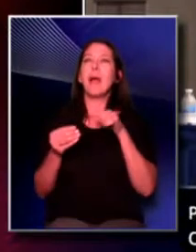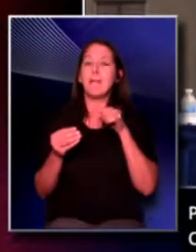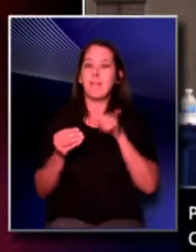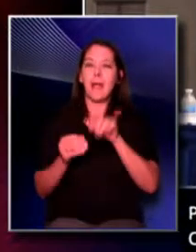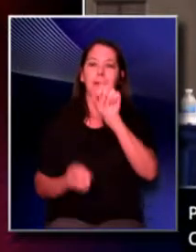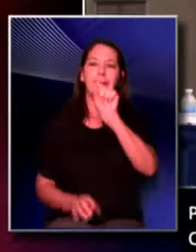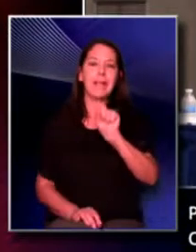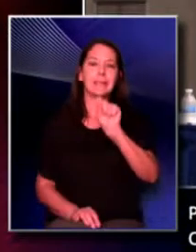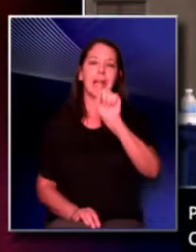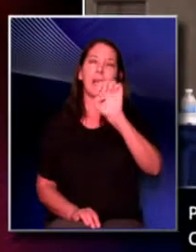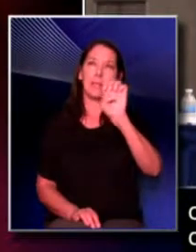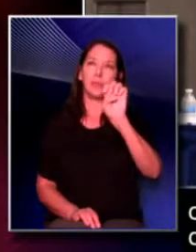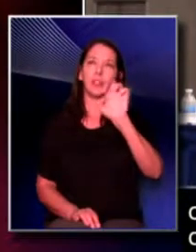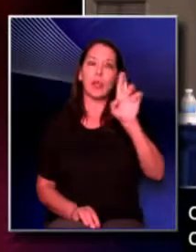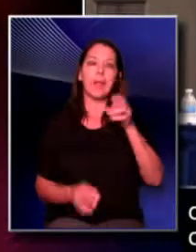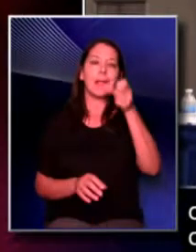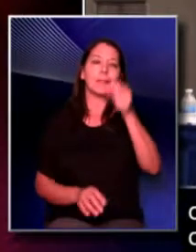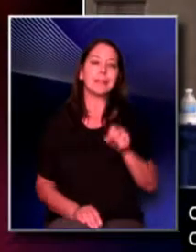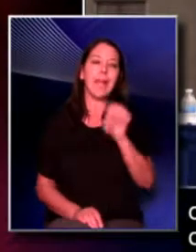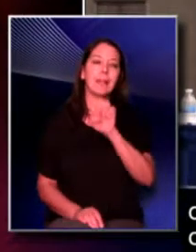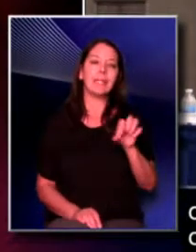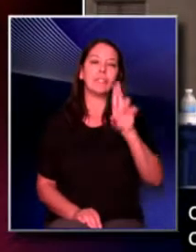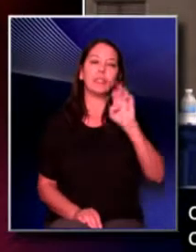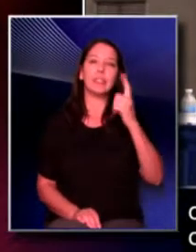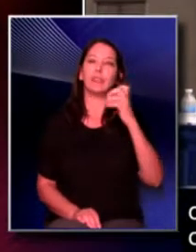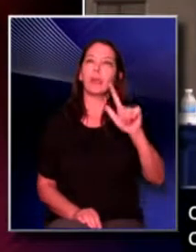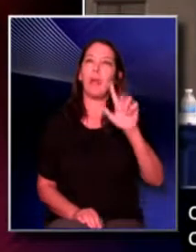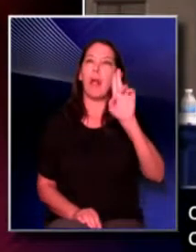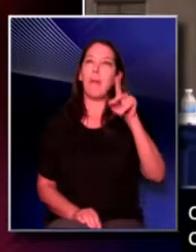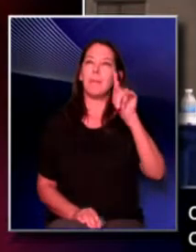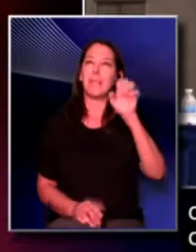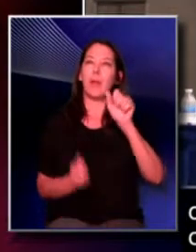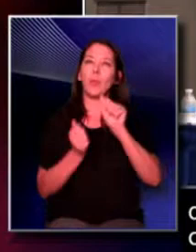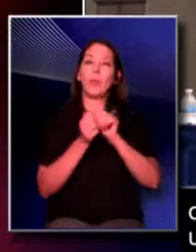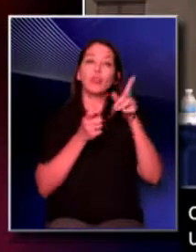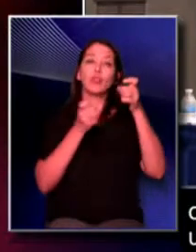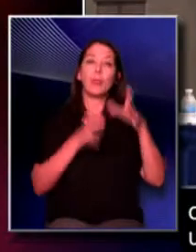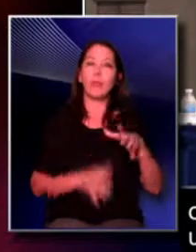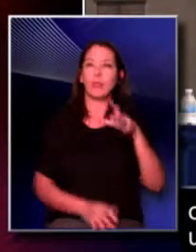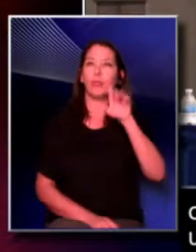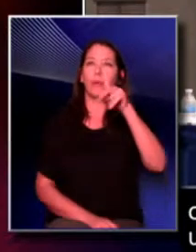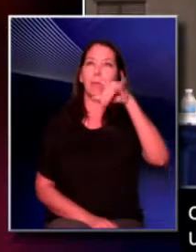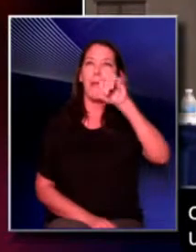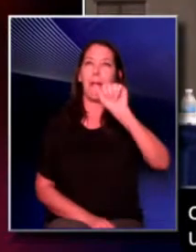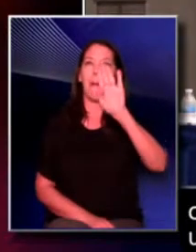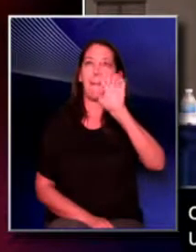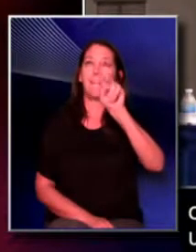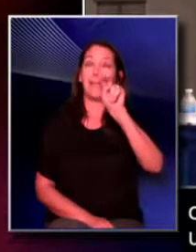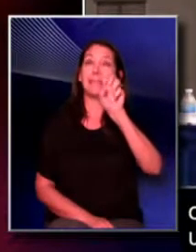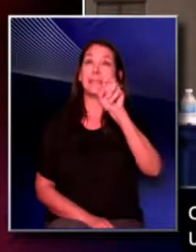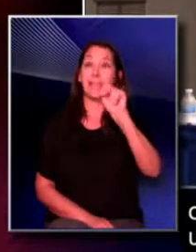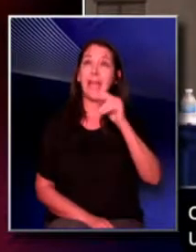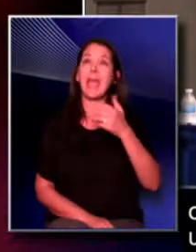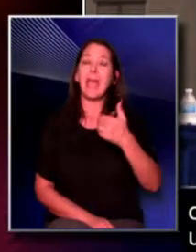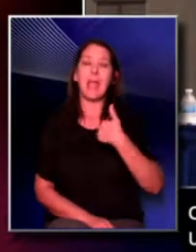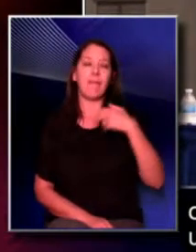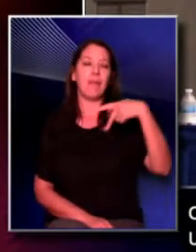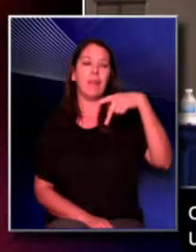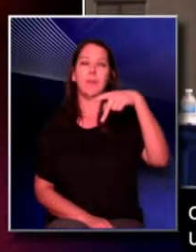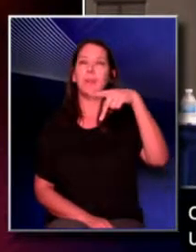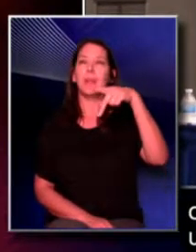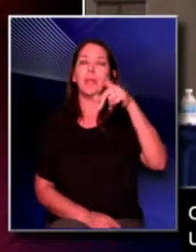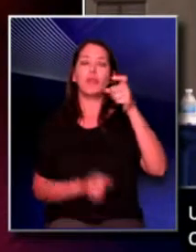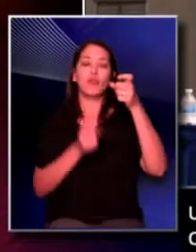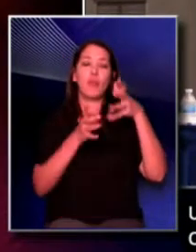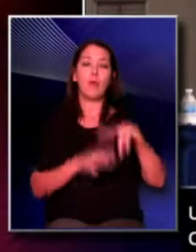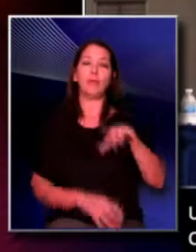Regional Cooperative given to me by Director Paya Benson. We had a student, Sierra Peterson, who